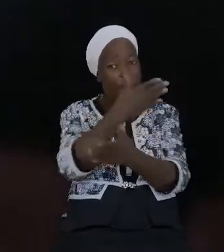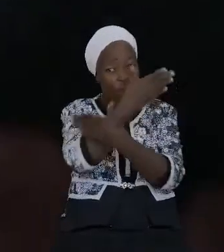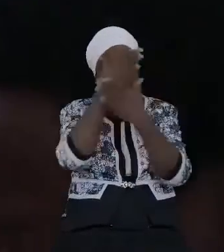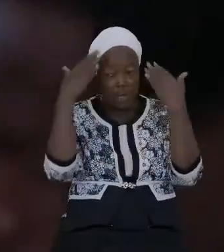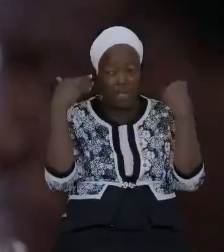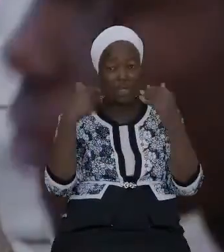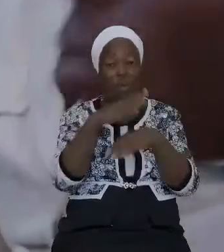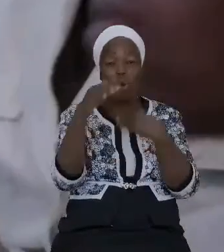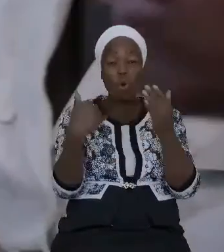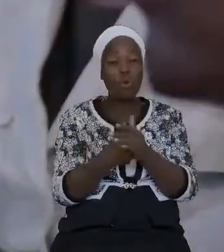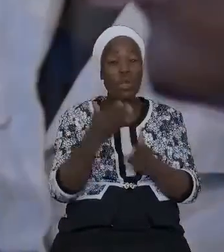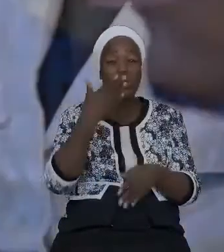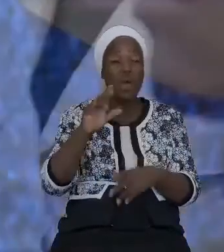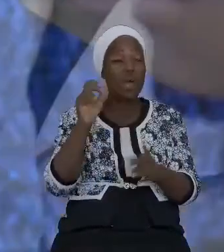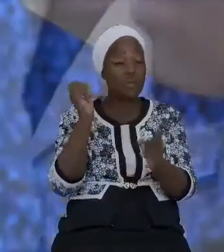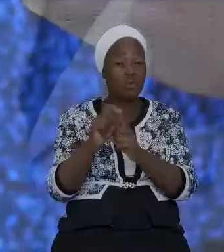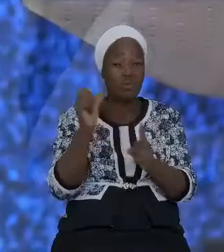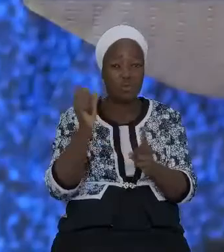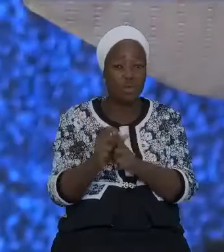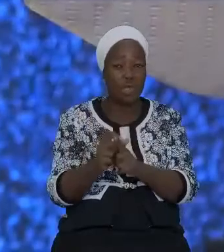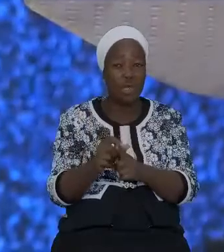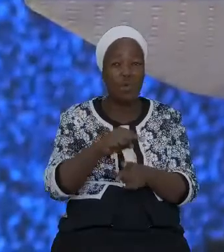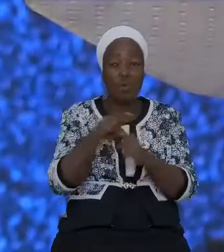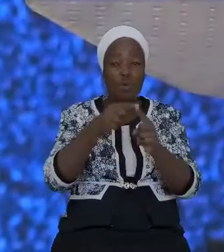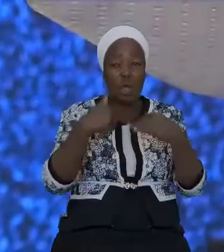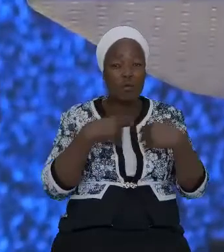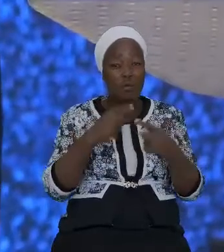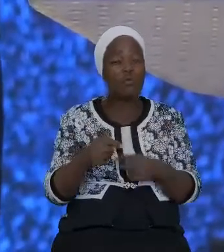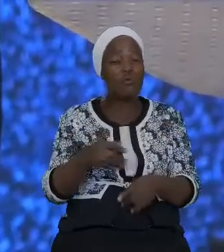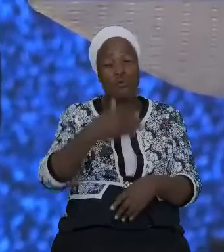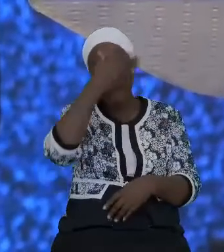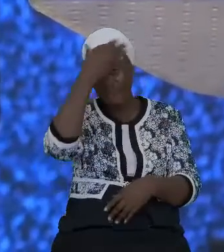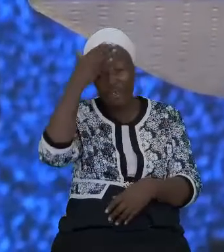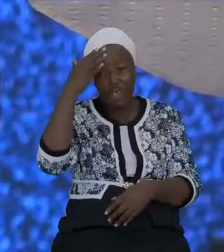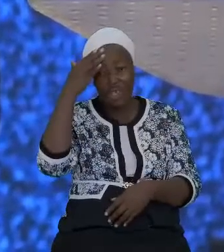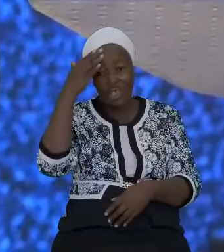the criticism, where you have to forget